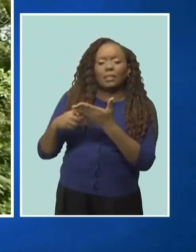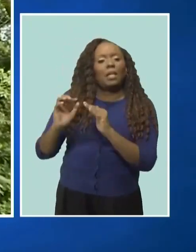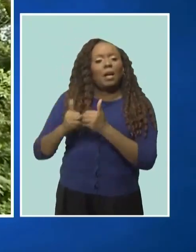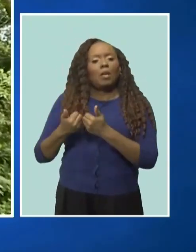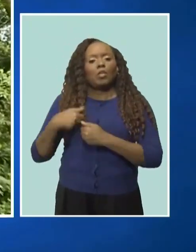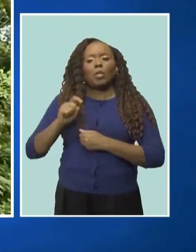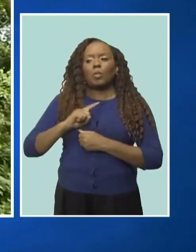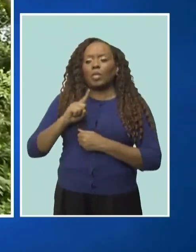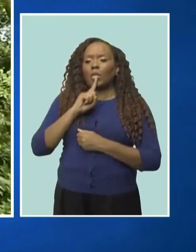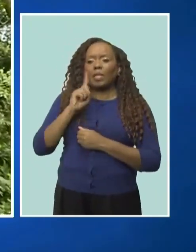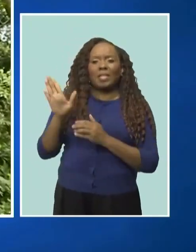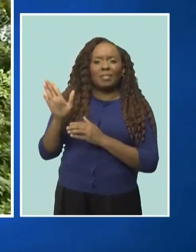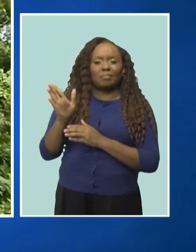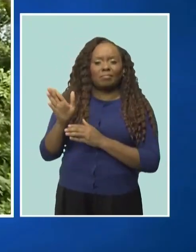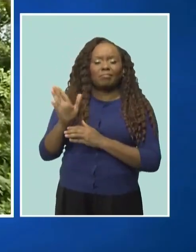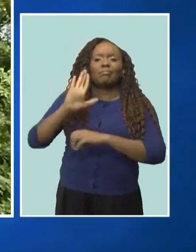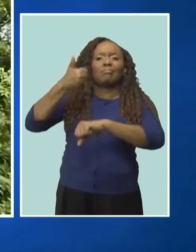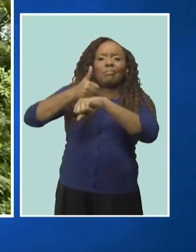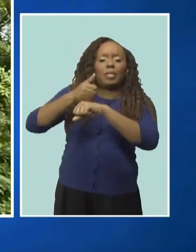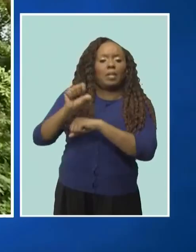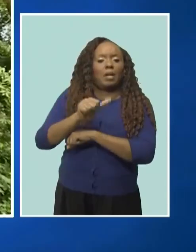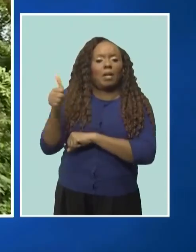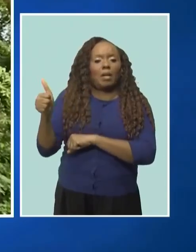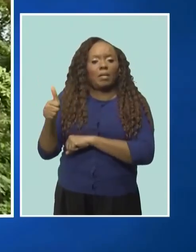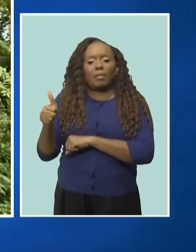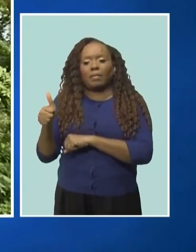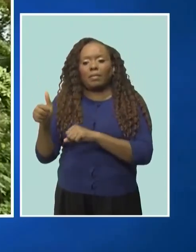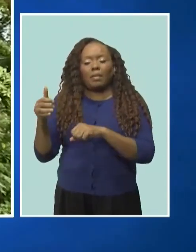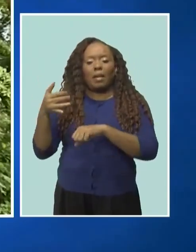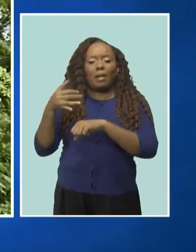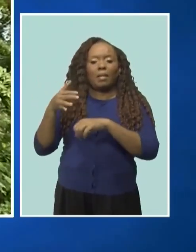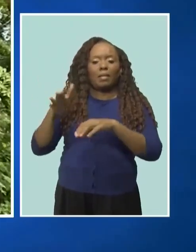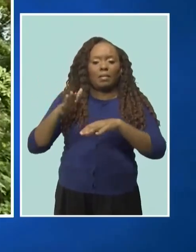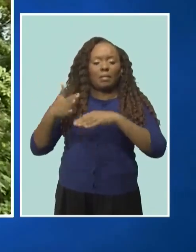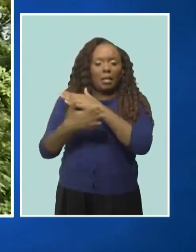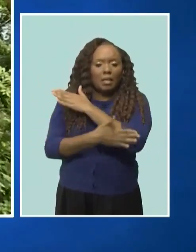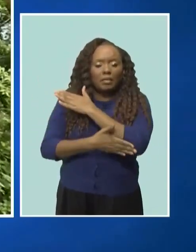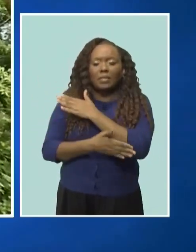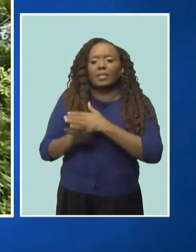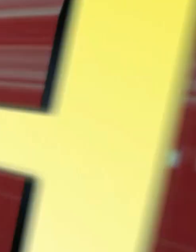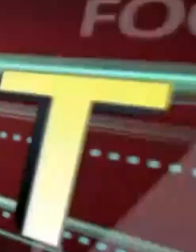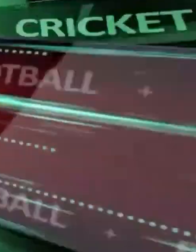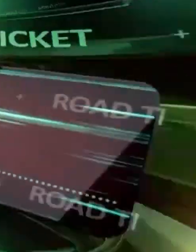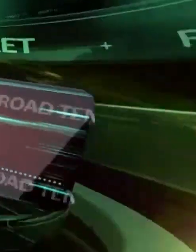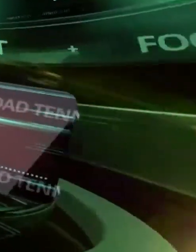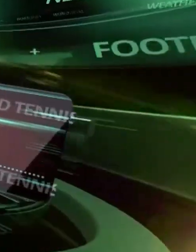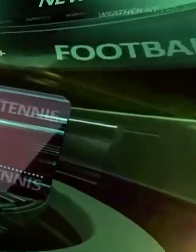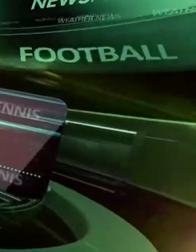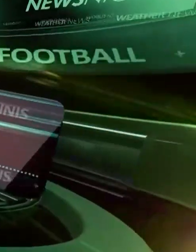aren't traditional, so looking across at Asia for increased penetration of Caribbean rums.